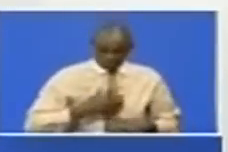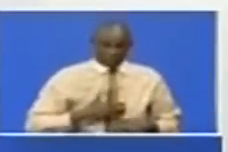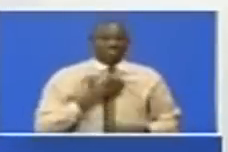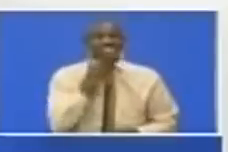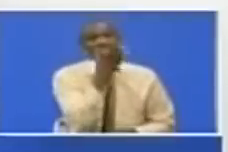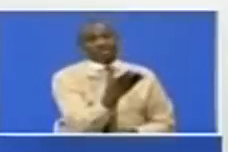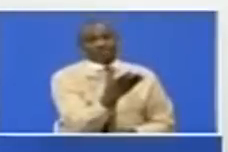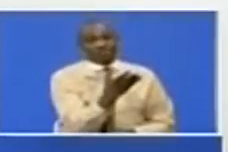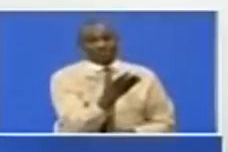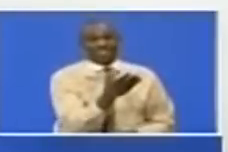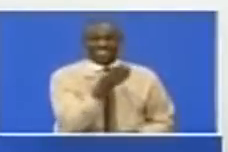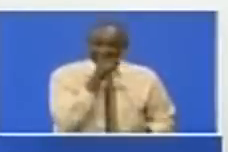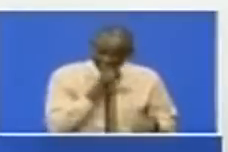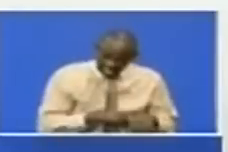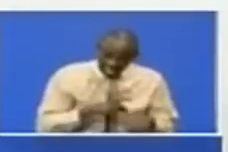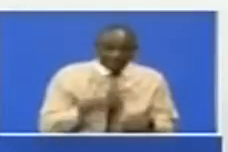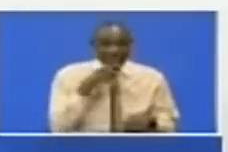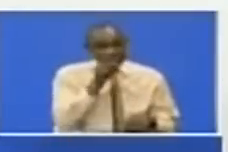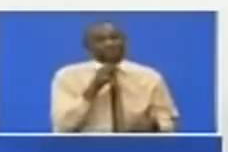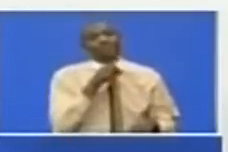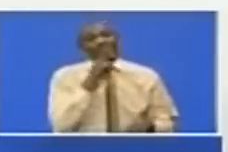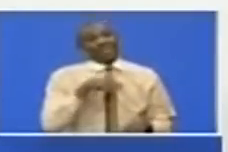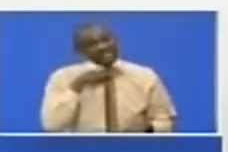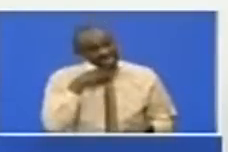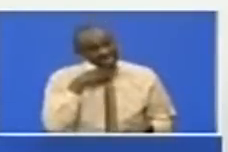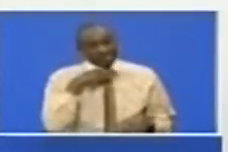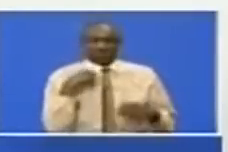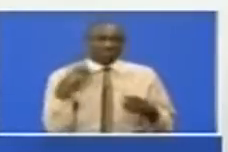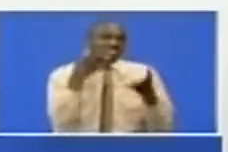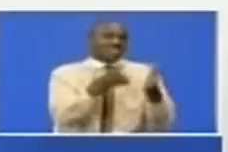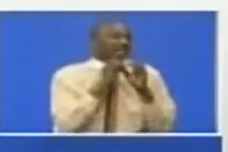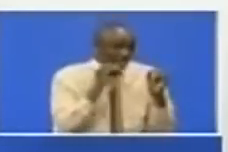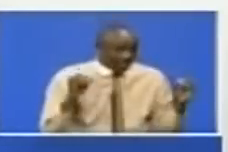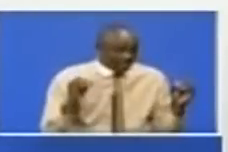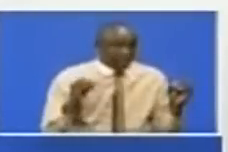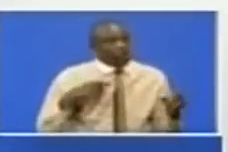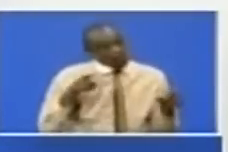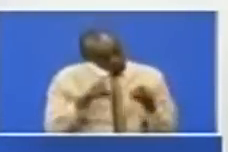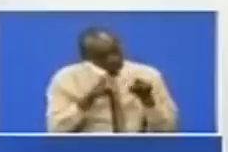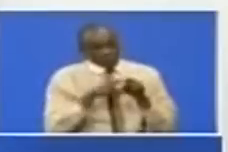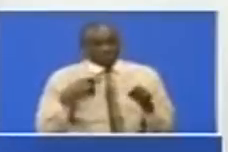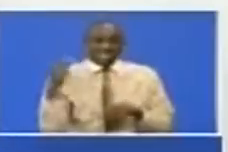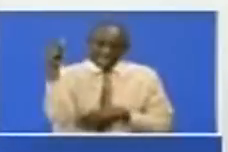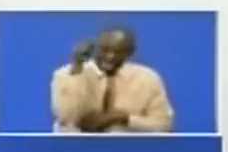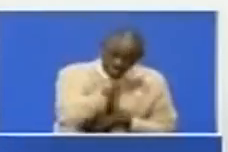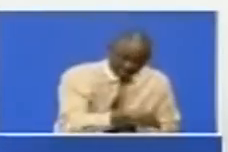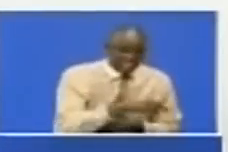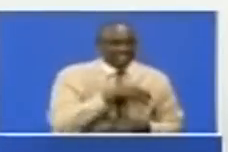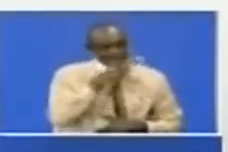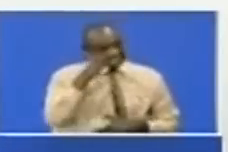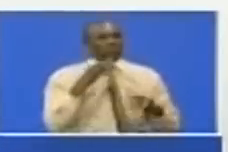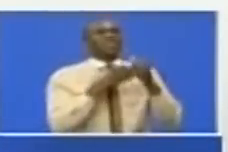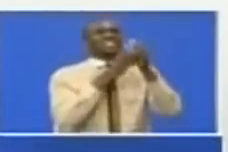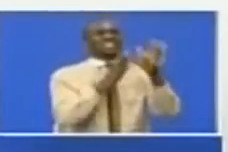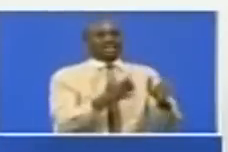And apparently also, by the time he had lost his father, I was not in the country. So that is the time I also went as a spiritual